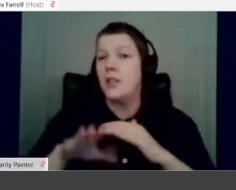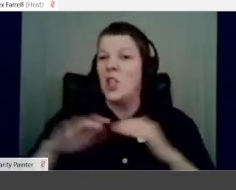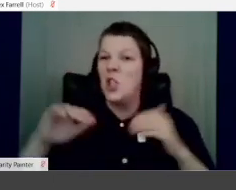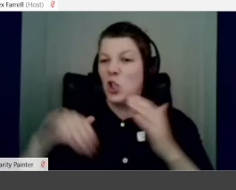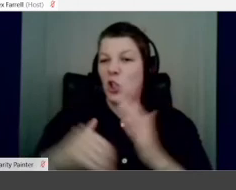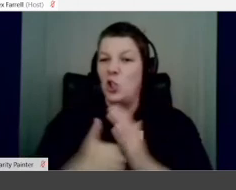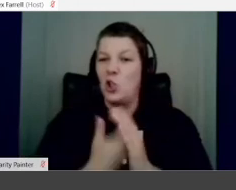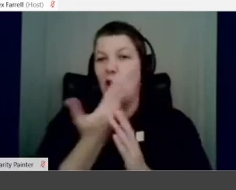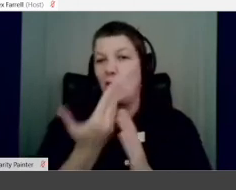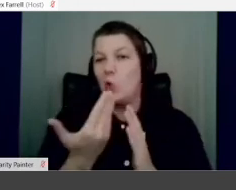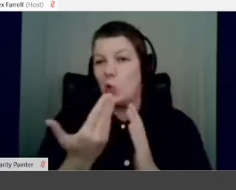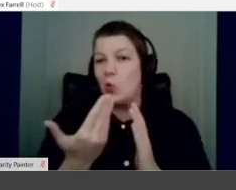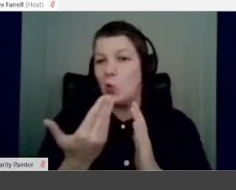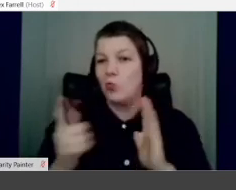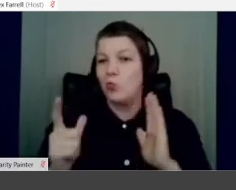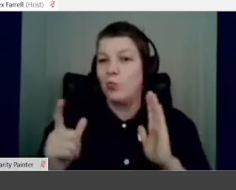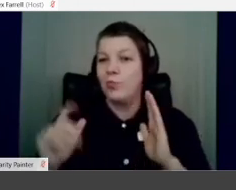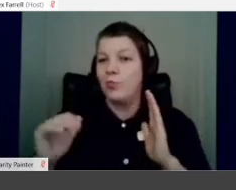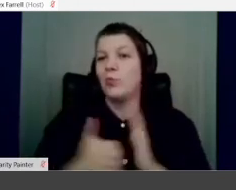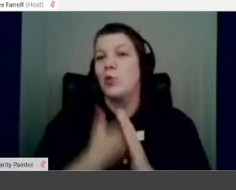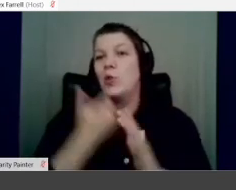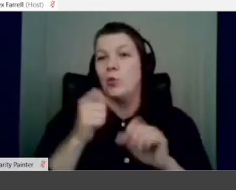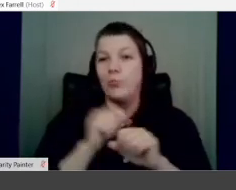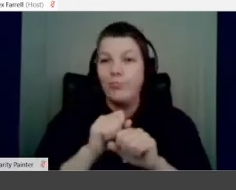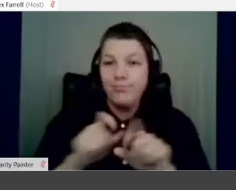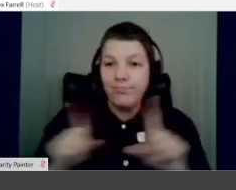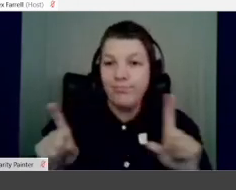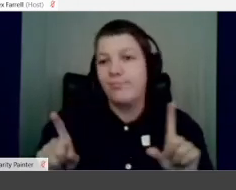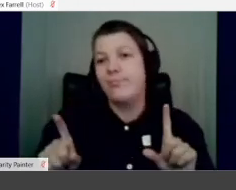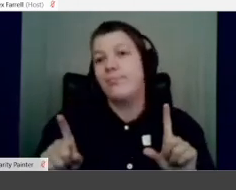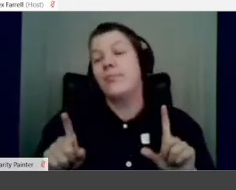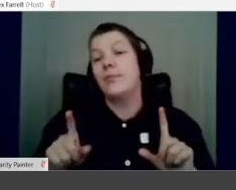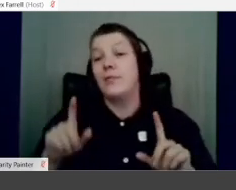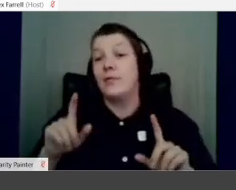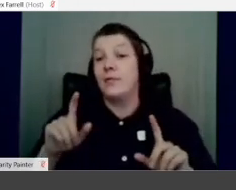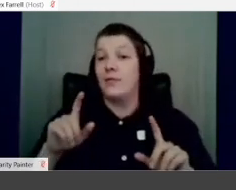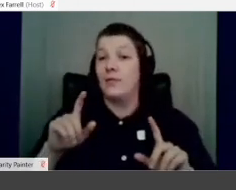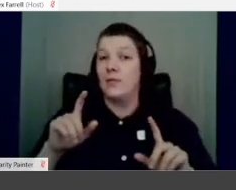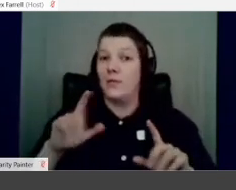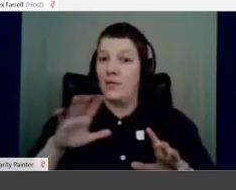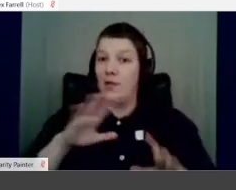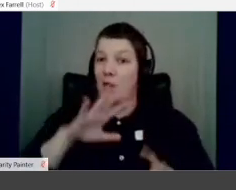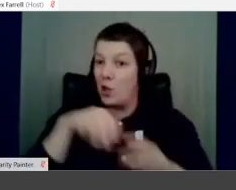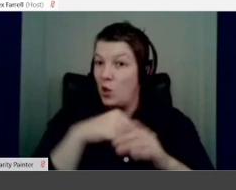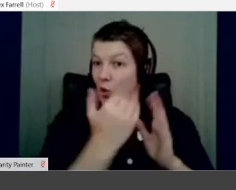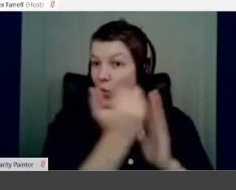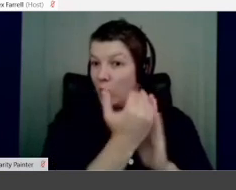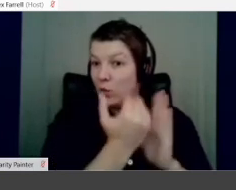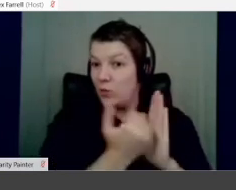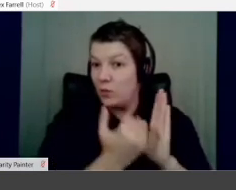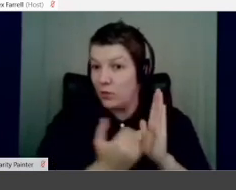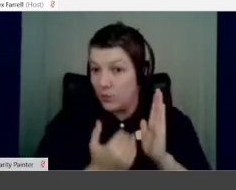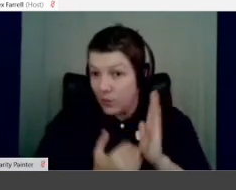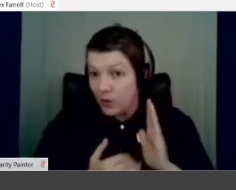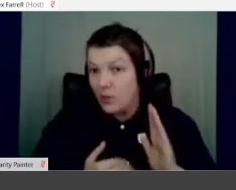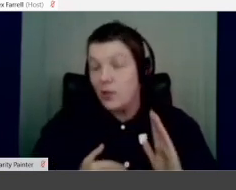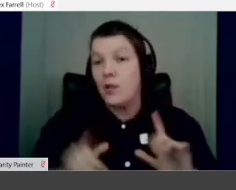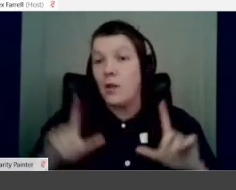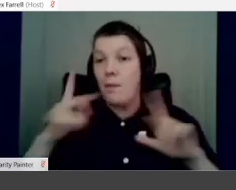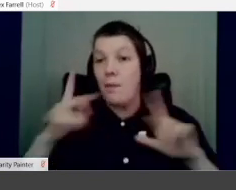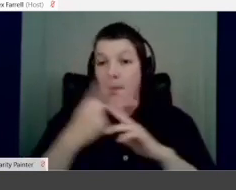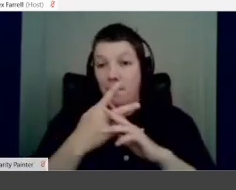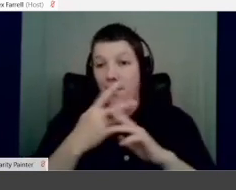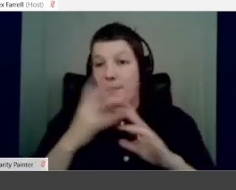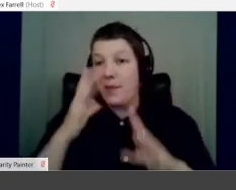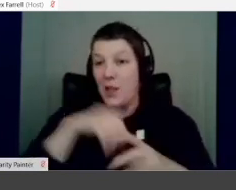about mobile access. Like, that's all the new things are. Make sure that it works in portrait and landscape. So if someone's